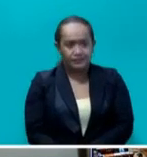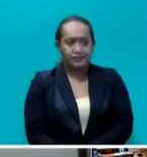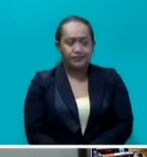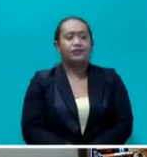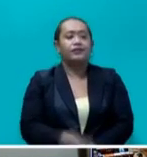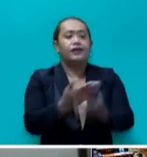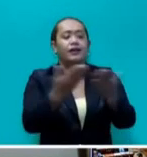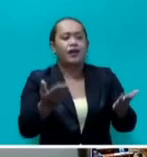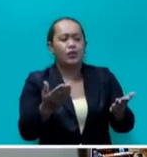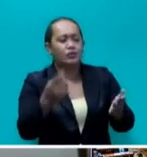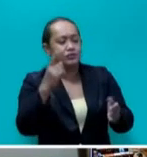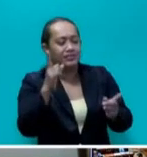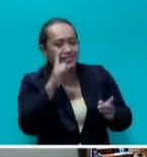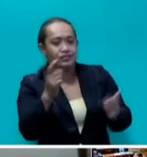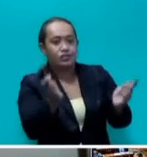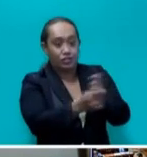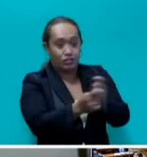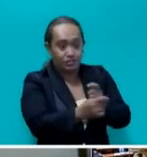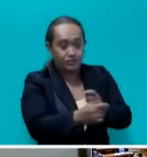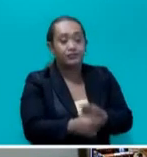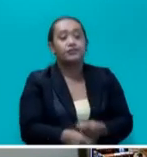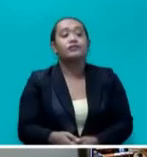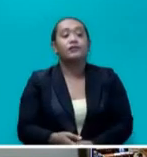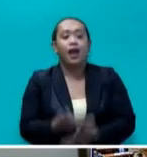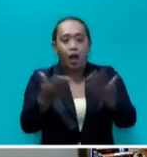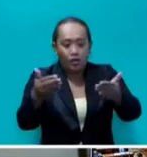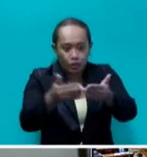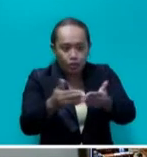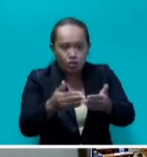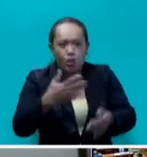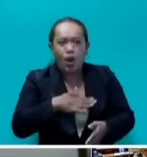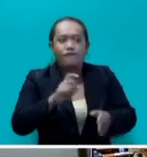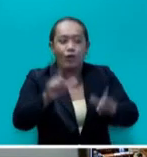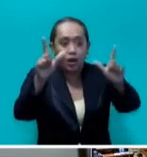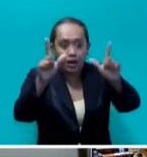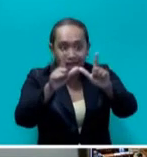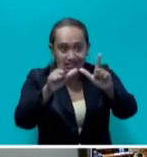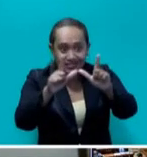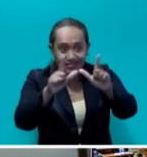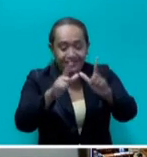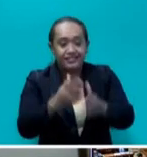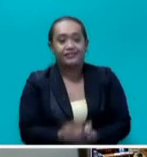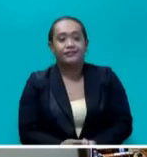way for the following policy changes. 1. Introduces the licensing of freight forwarders to properly regulate them alongside